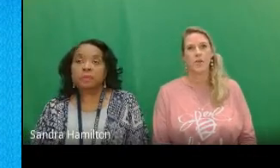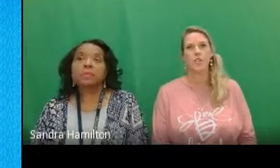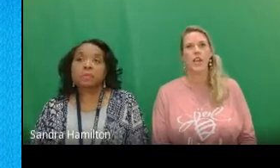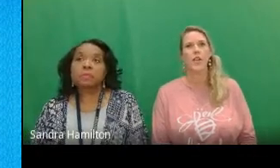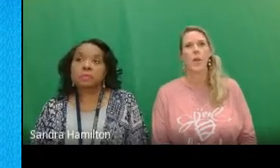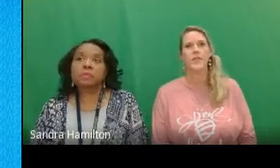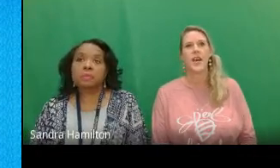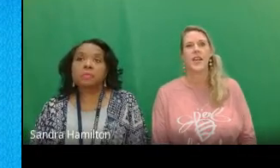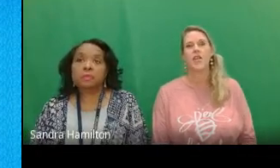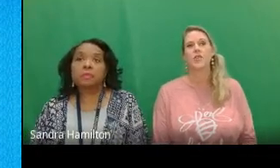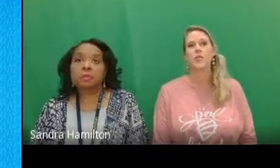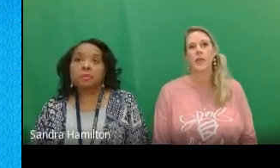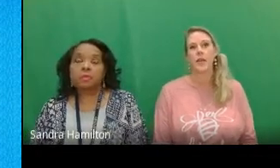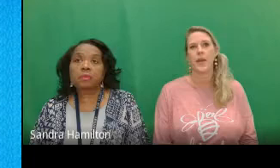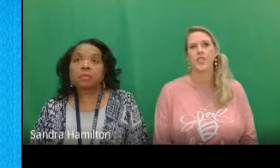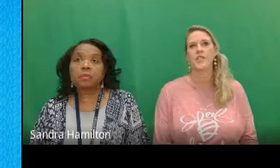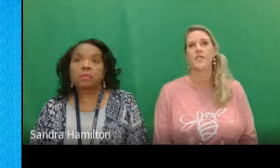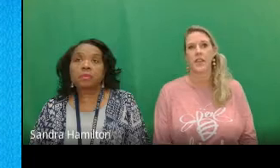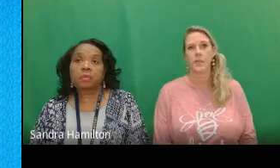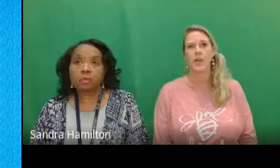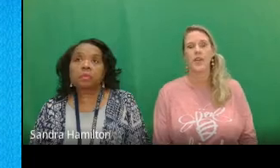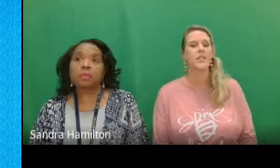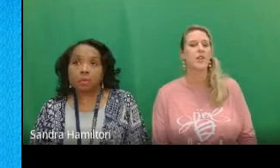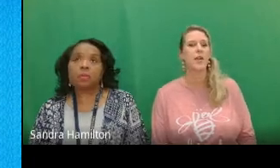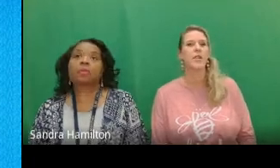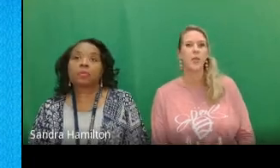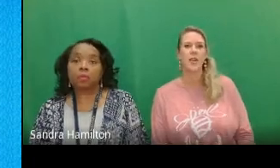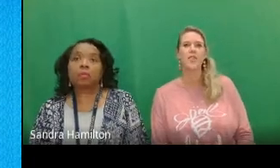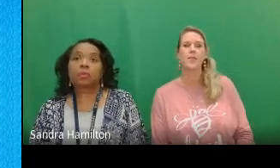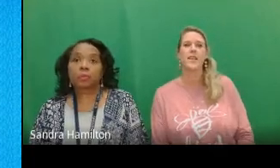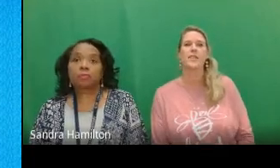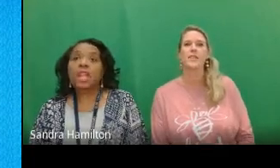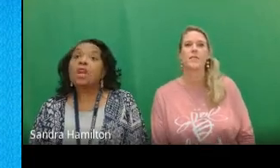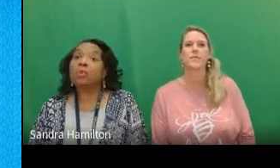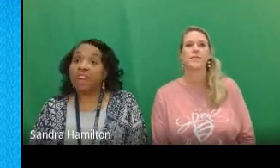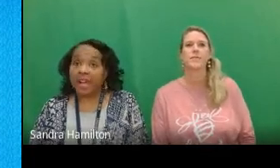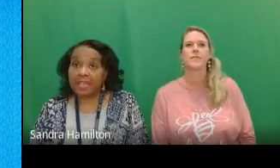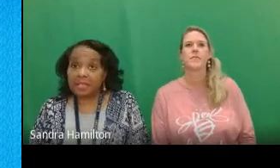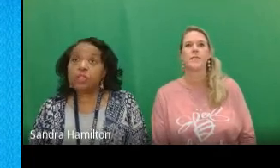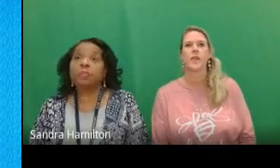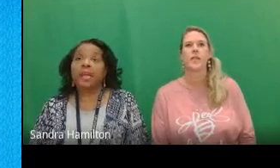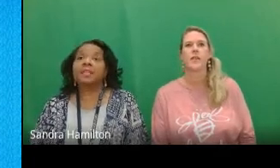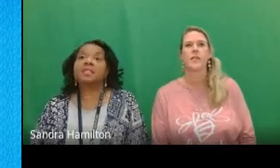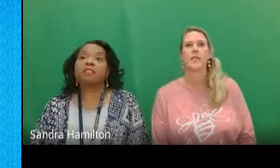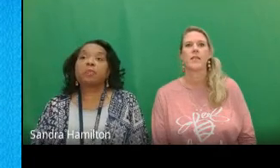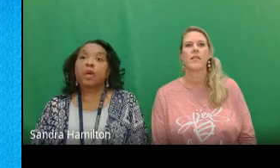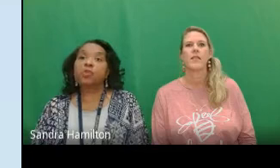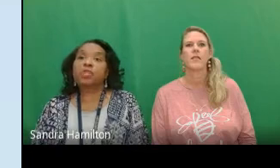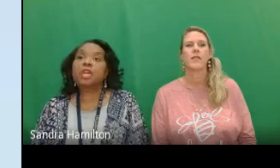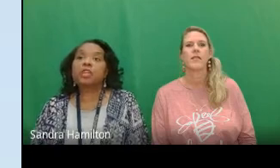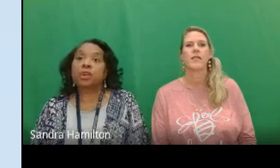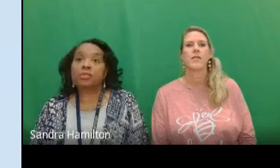to you. Check out our website and our social media pages, Facebook, Instagram, and Twitter for updates. Revised supply lists have